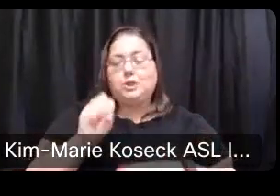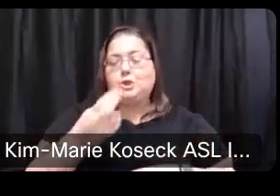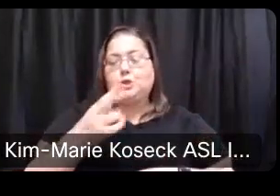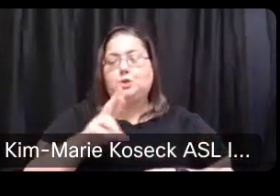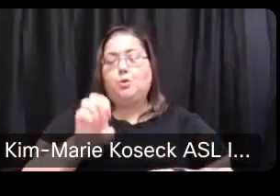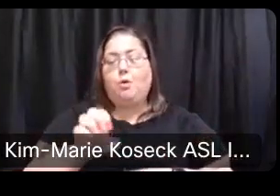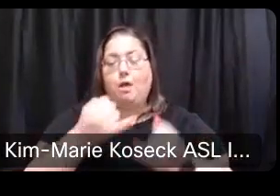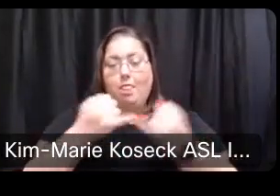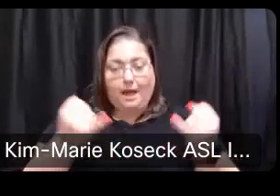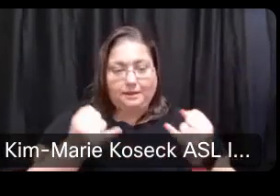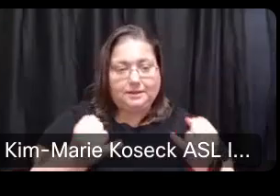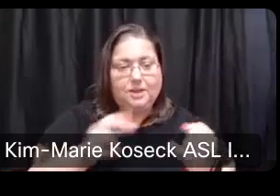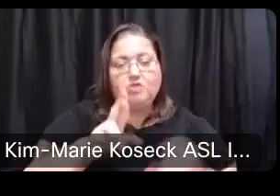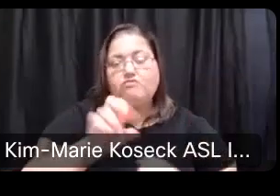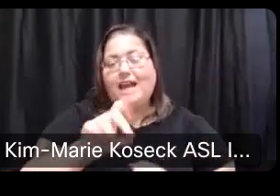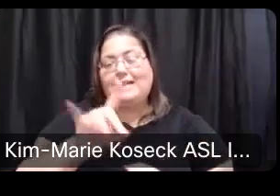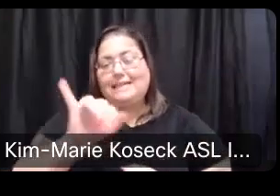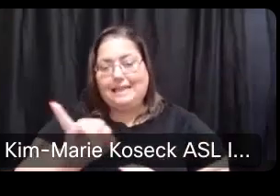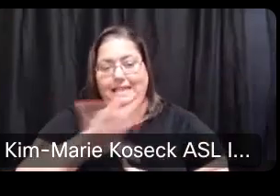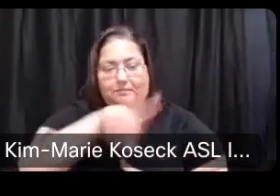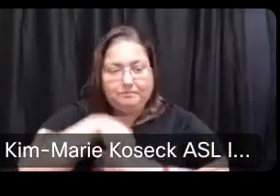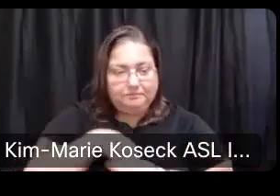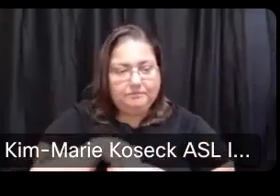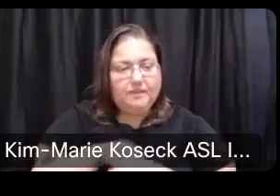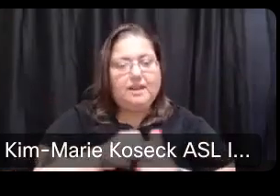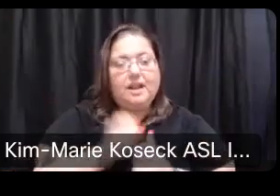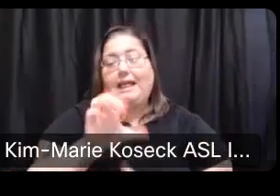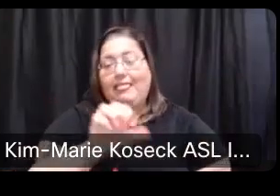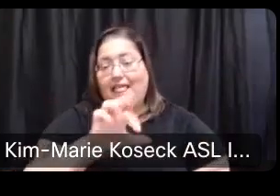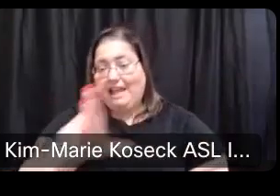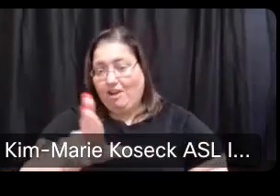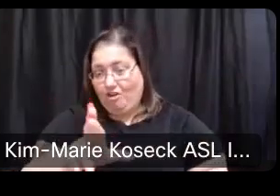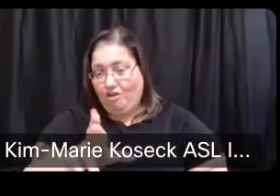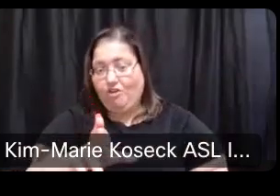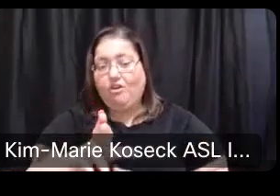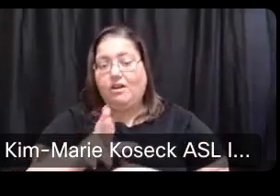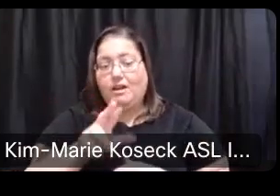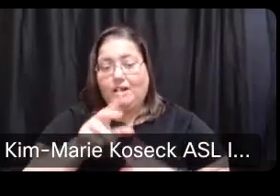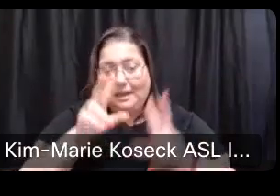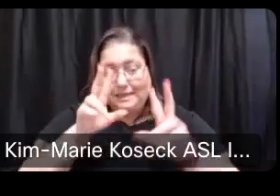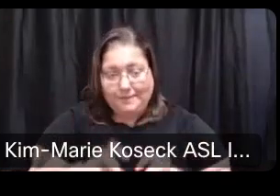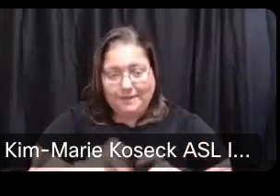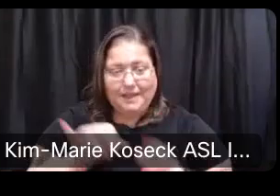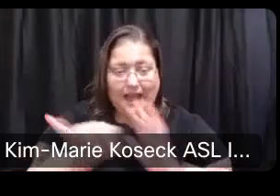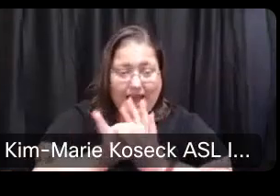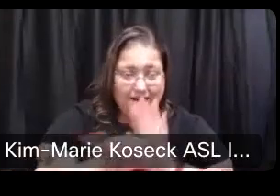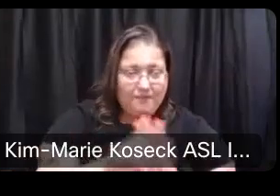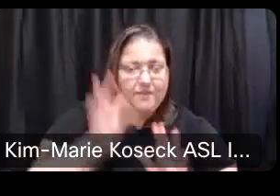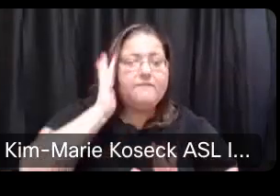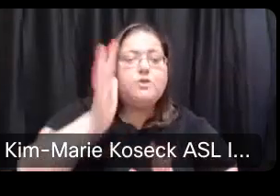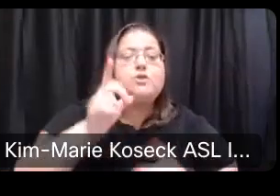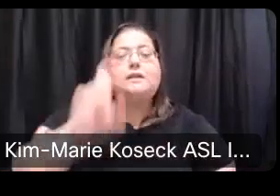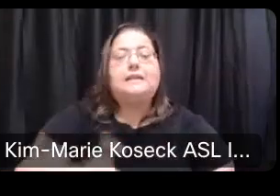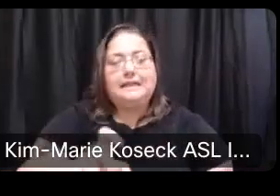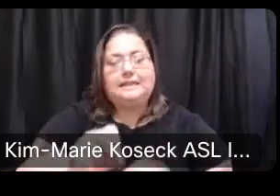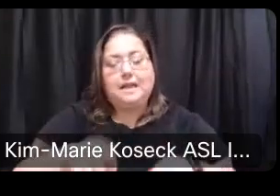READY's risk assessments have been integral to the CLEAR initiative. These assessments helped identify the future needs